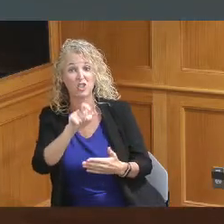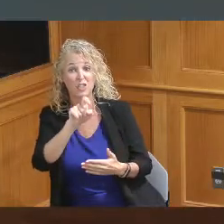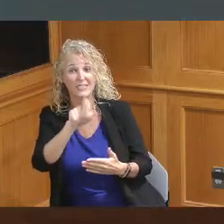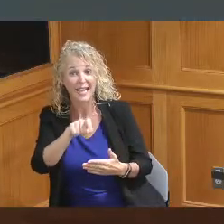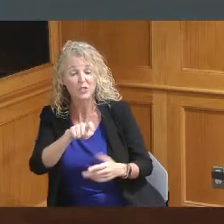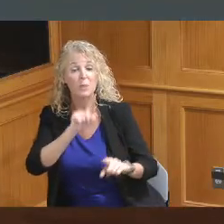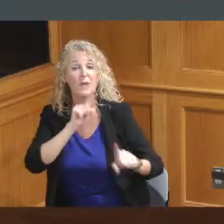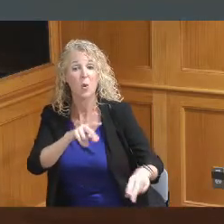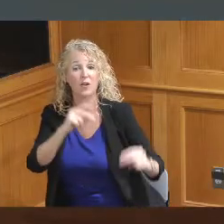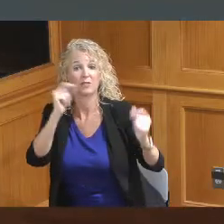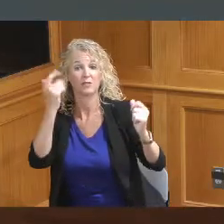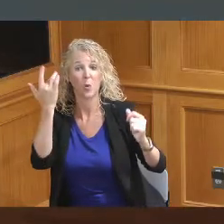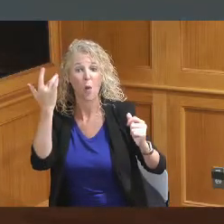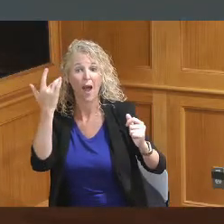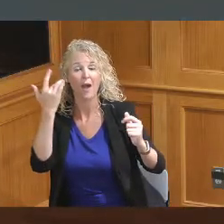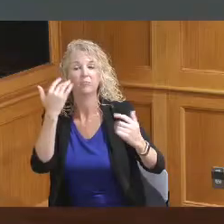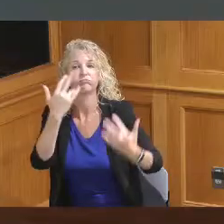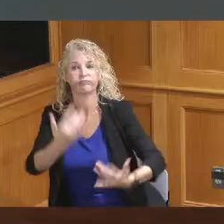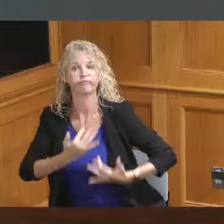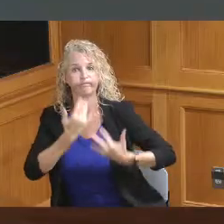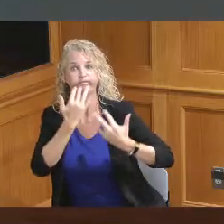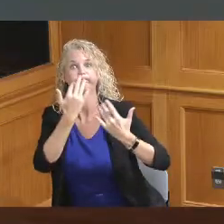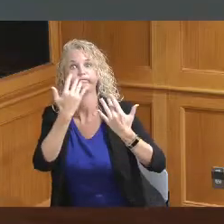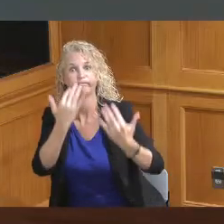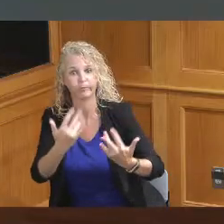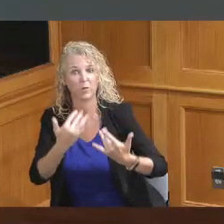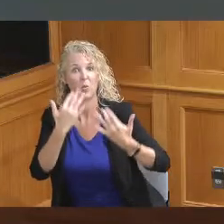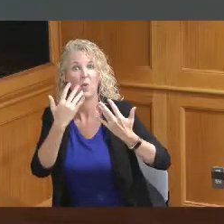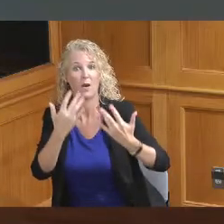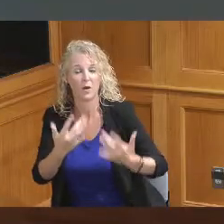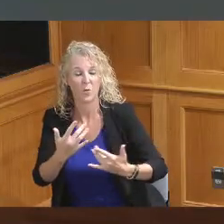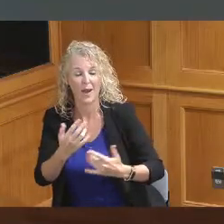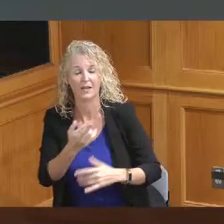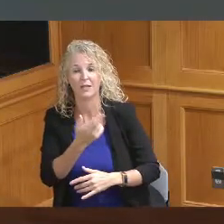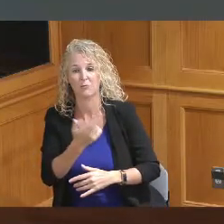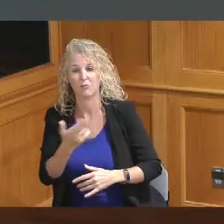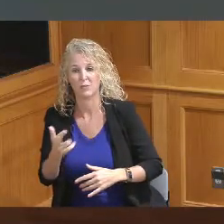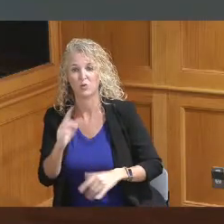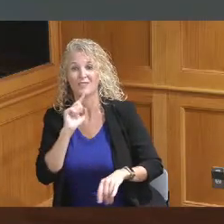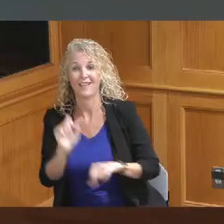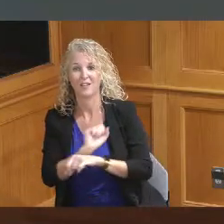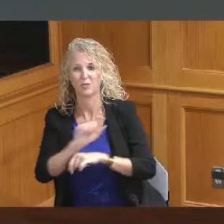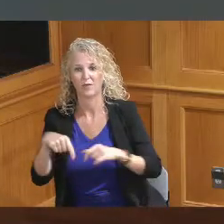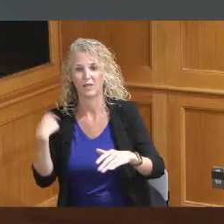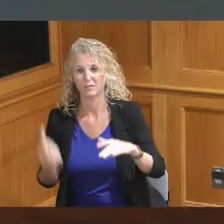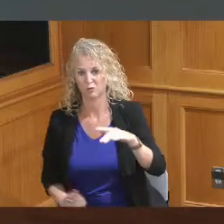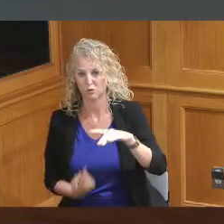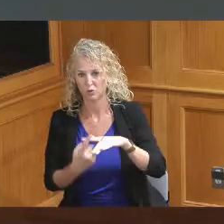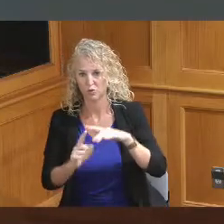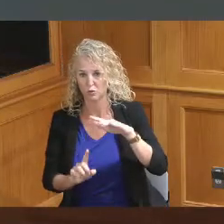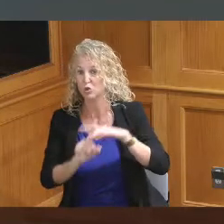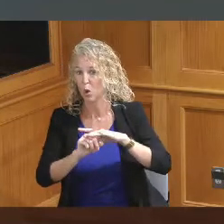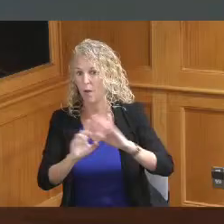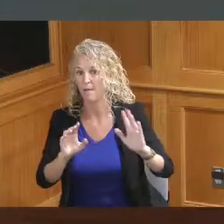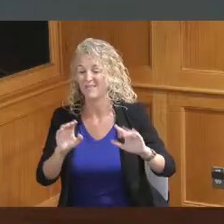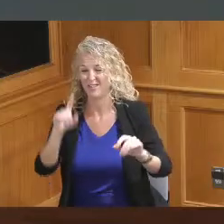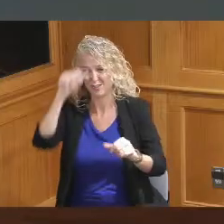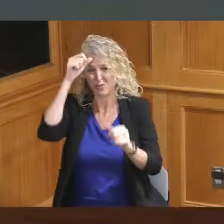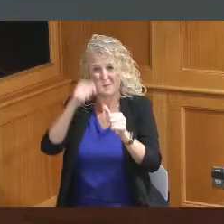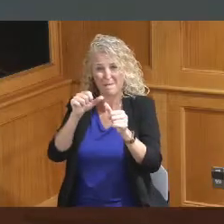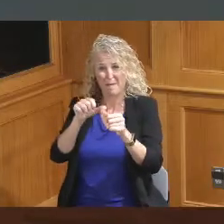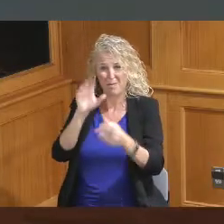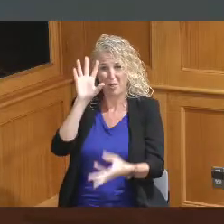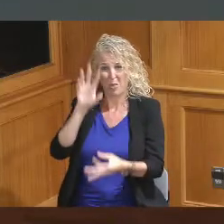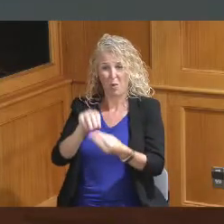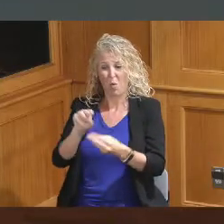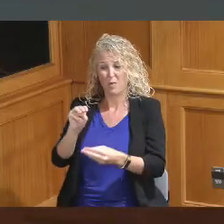some things with long-term, long procurement timelines that would have to be entered into. The whole entire MOU, if you remember, for the county